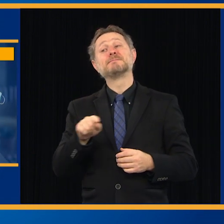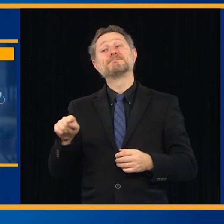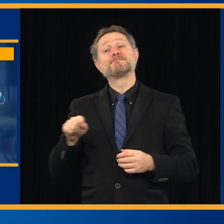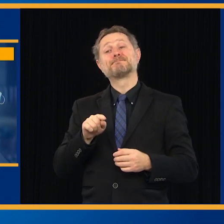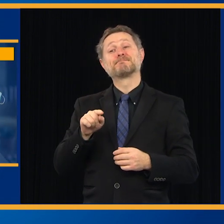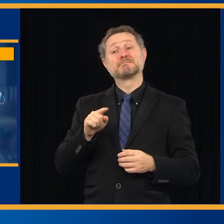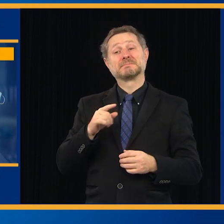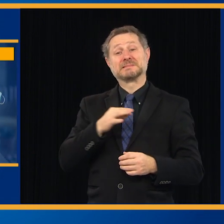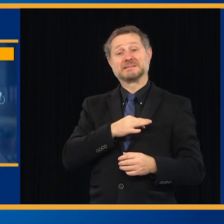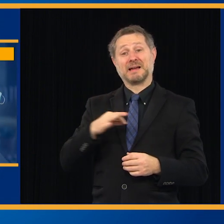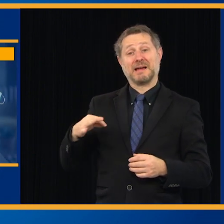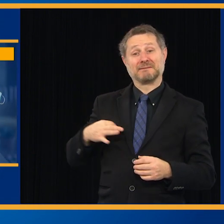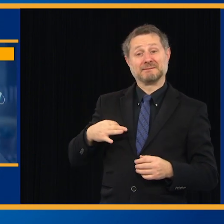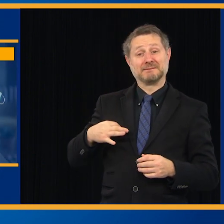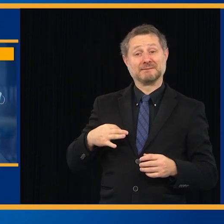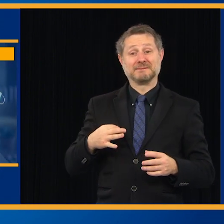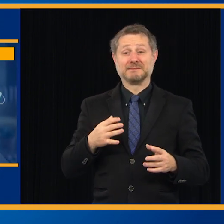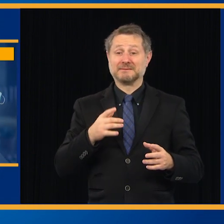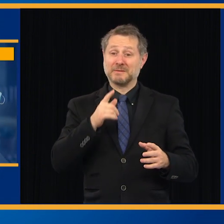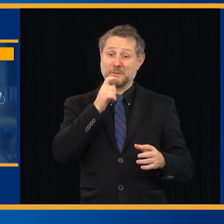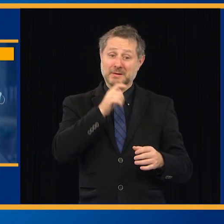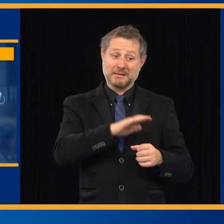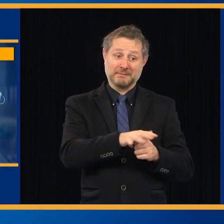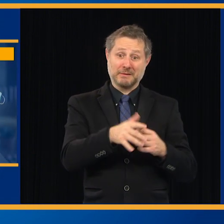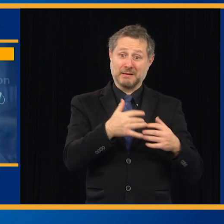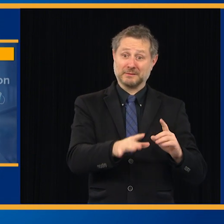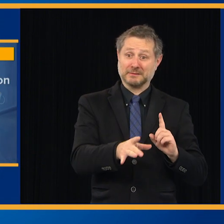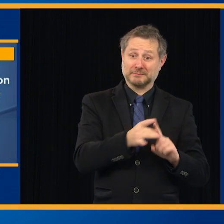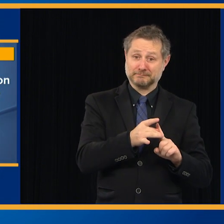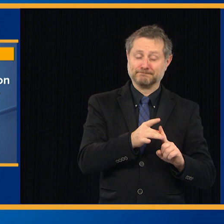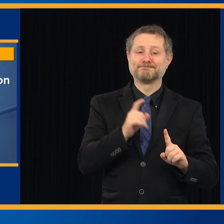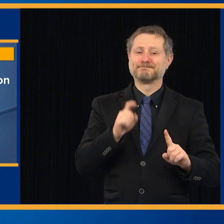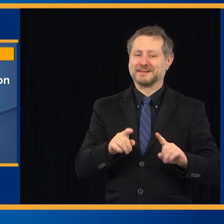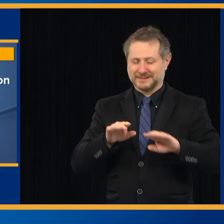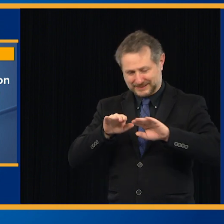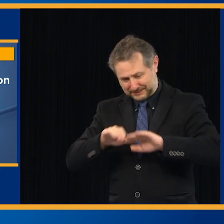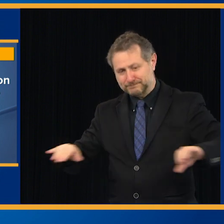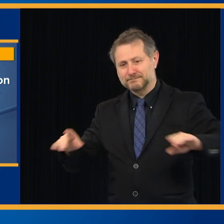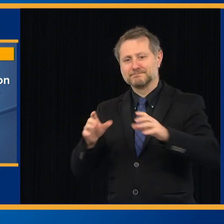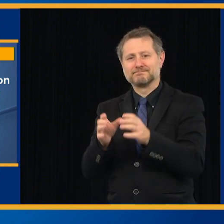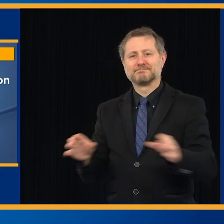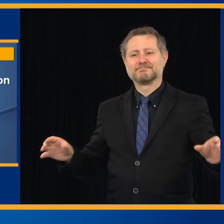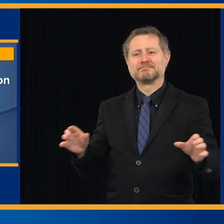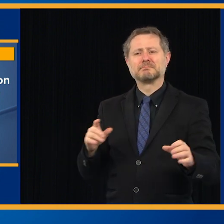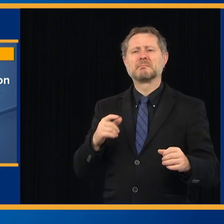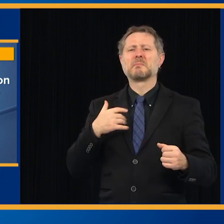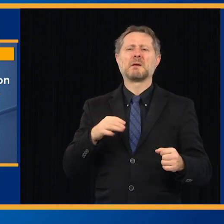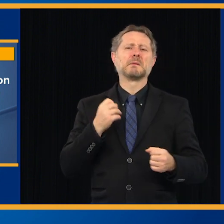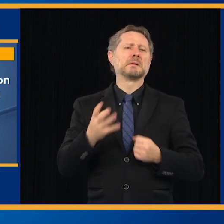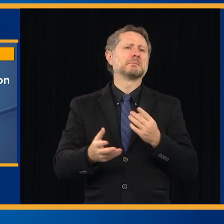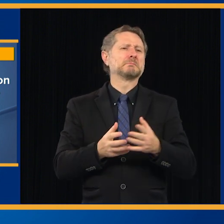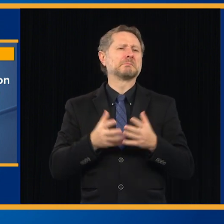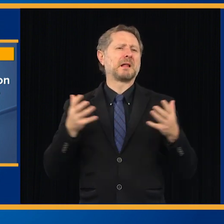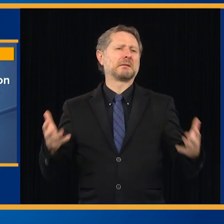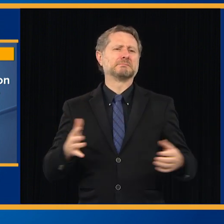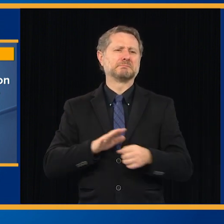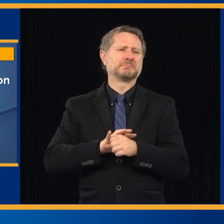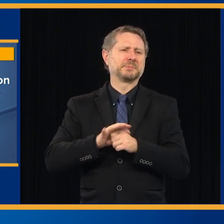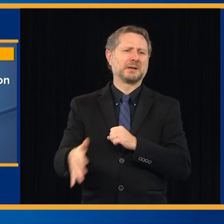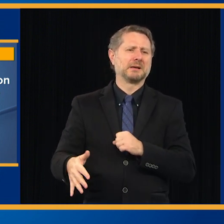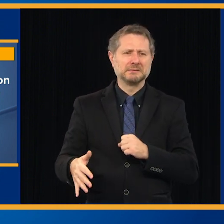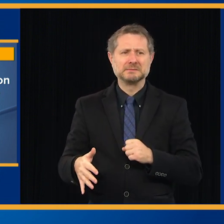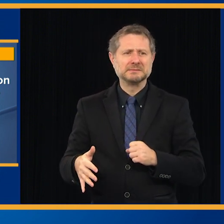of an outbreak. We provided them with millions of pieces of PPE equipment. This is